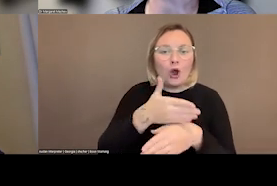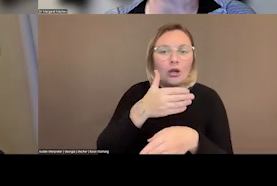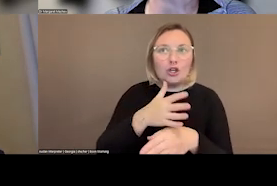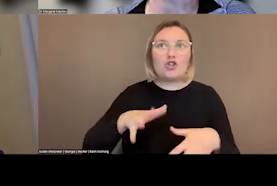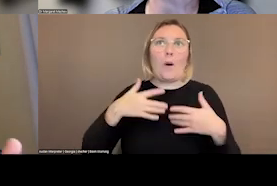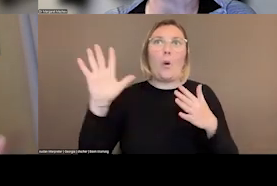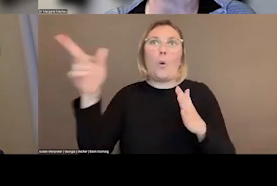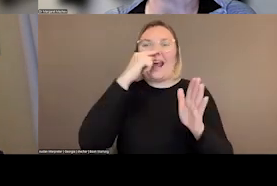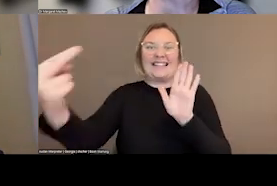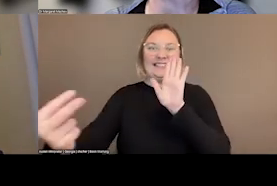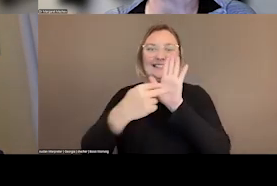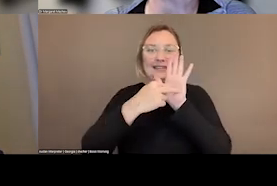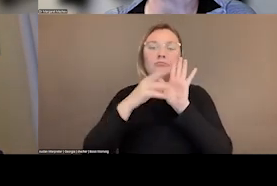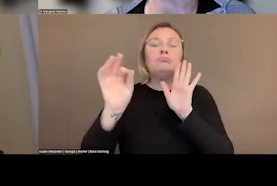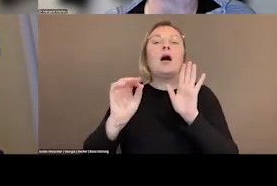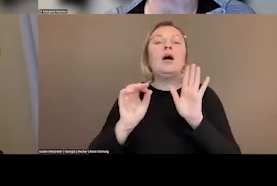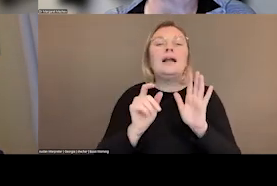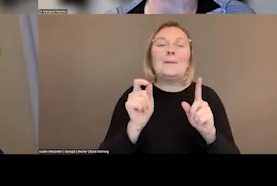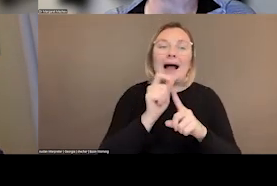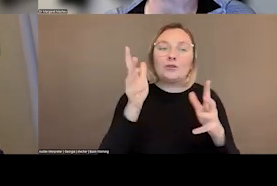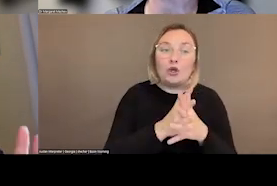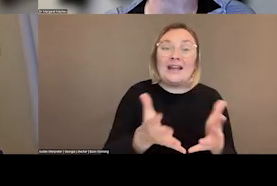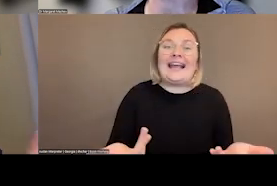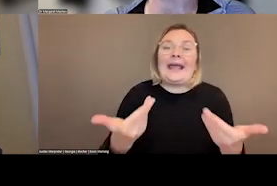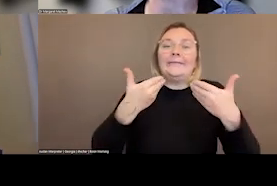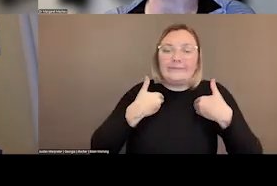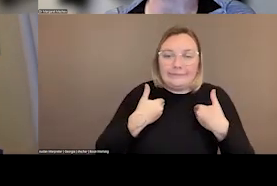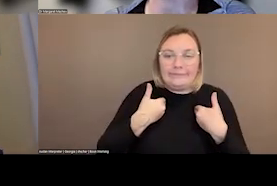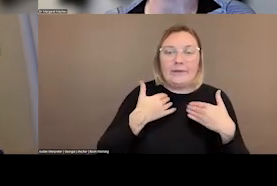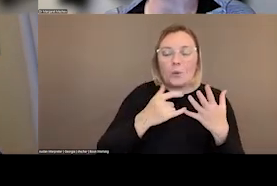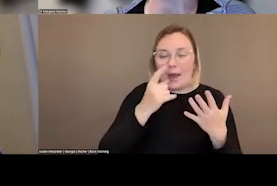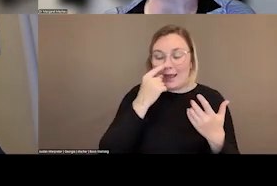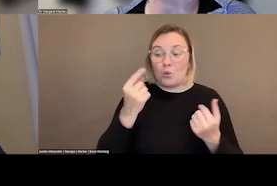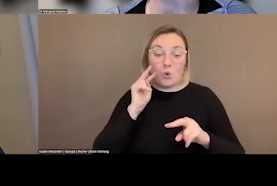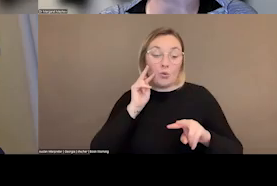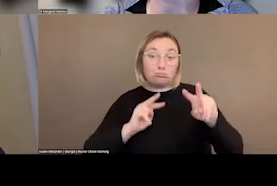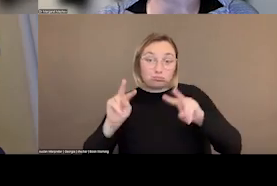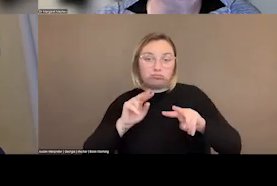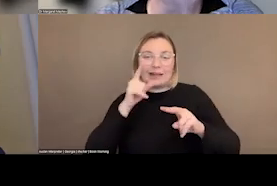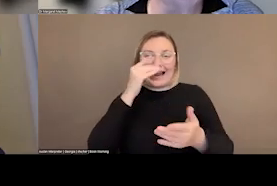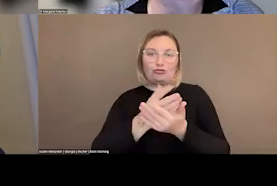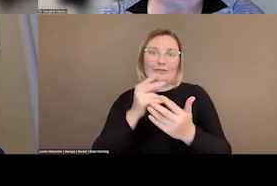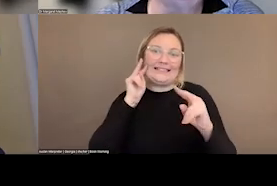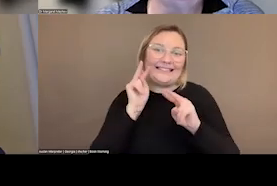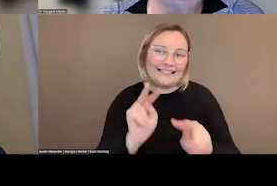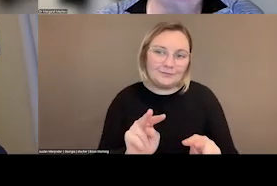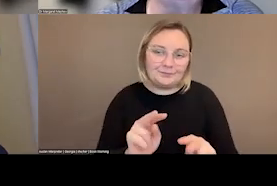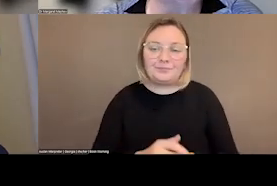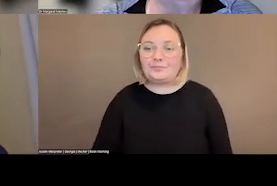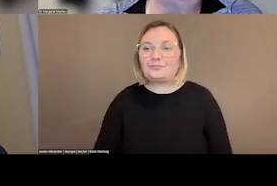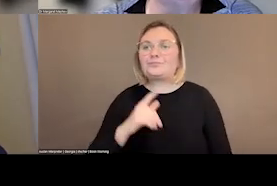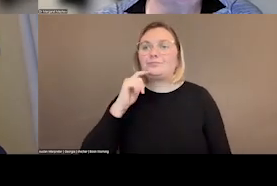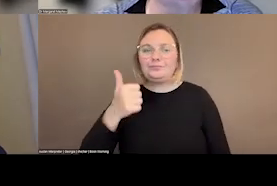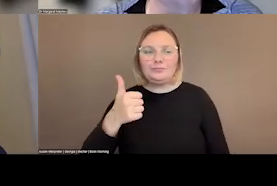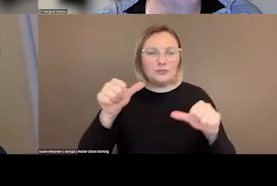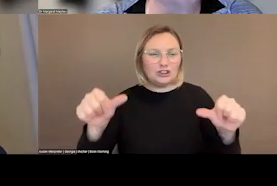it. You just want to make sure that there's a password so that the peers can access it properly. Yeah. Yeah. So I think we'll now just,